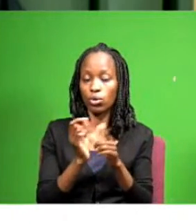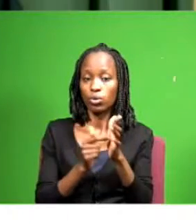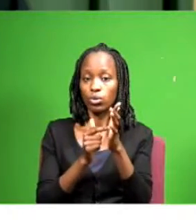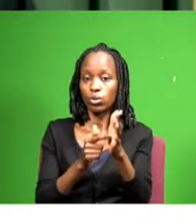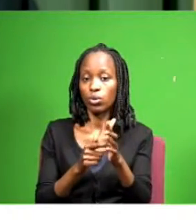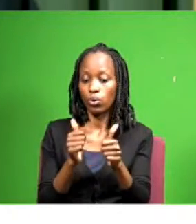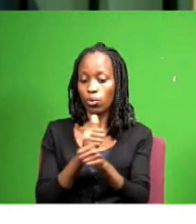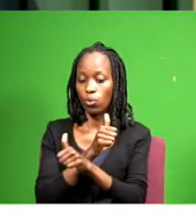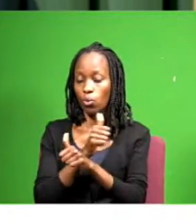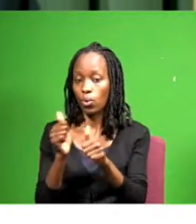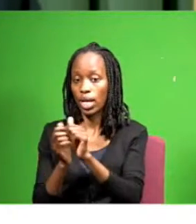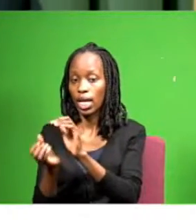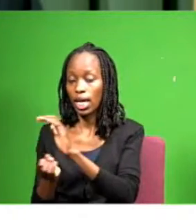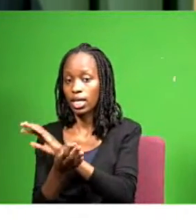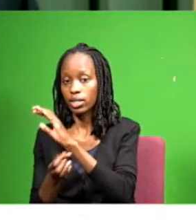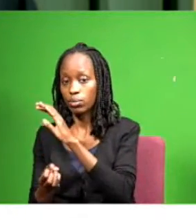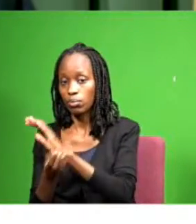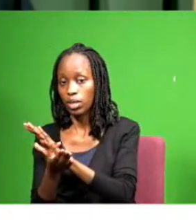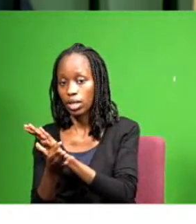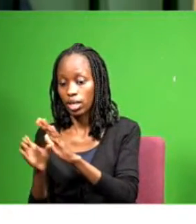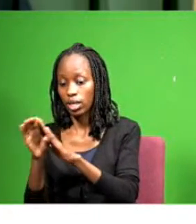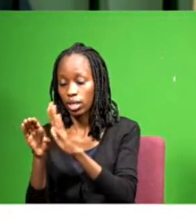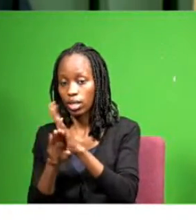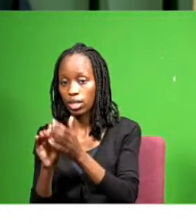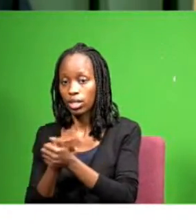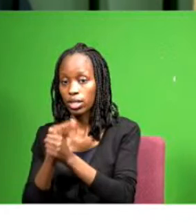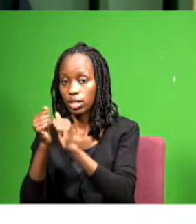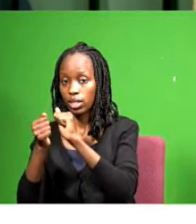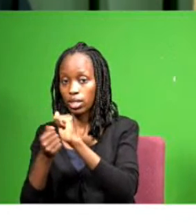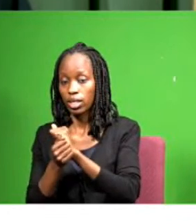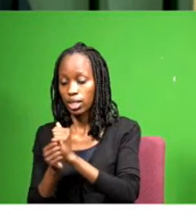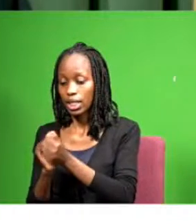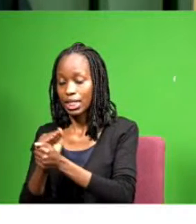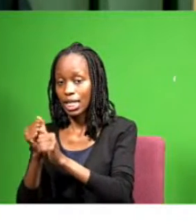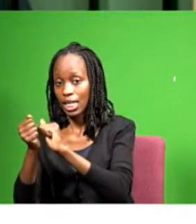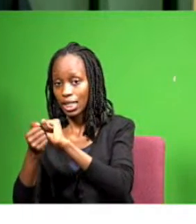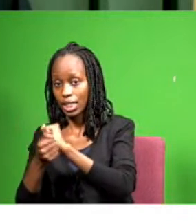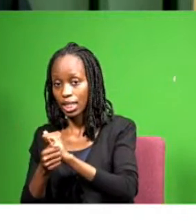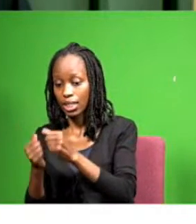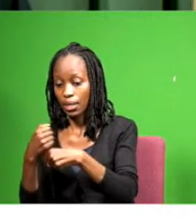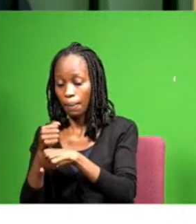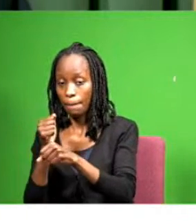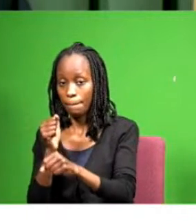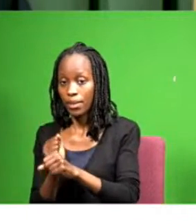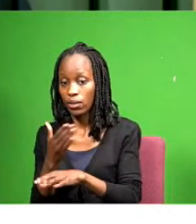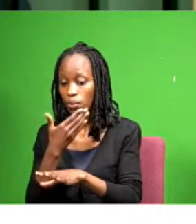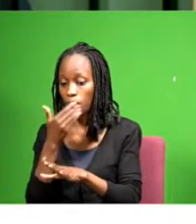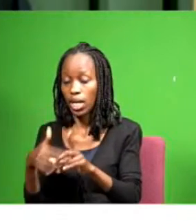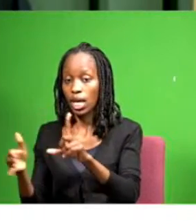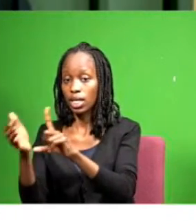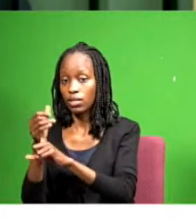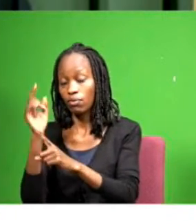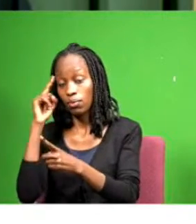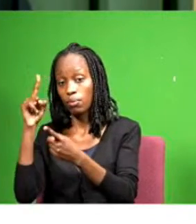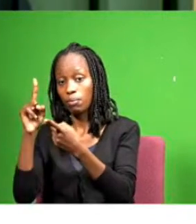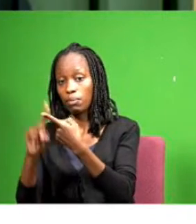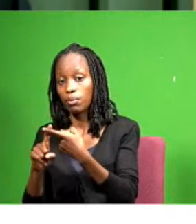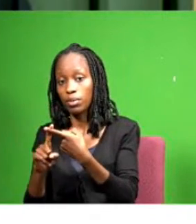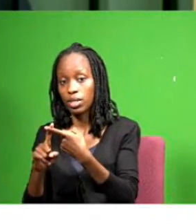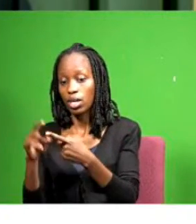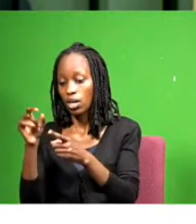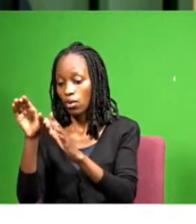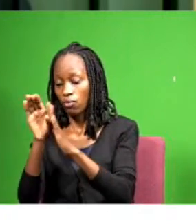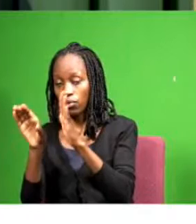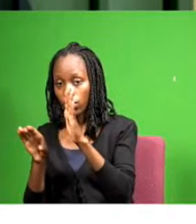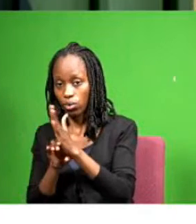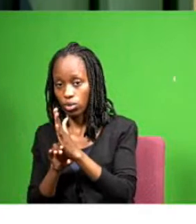Properly defined, a constitutional amendment is a correction made to better achieve the purpose of the existing